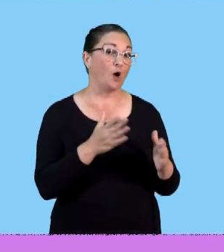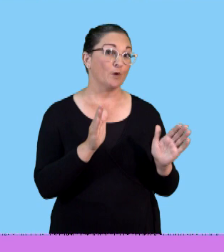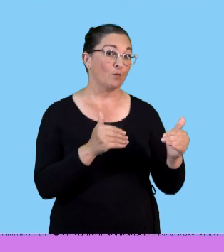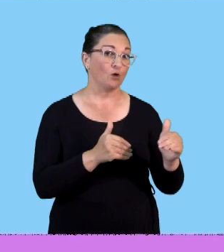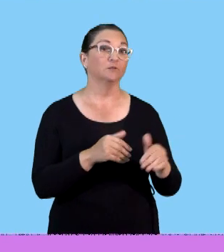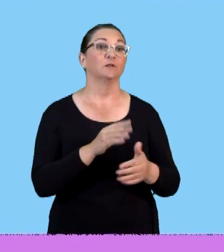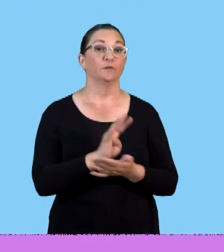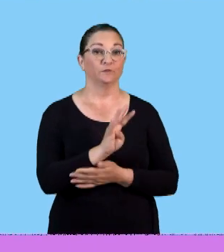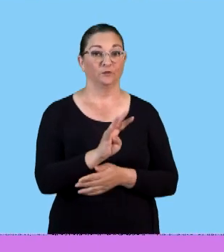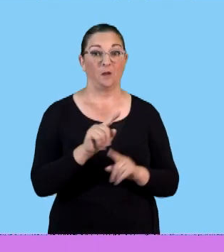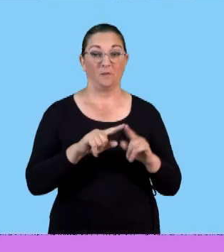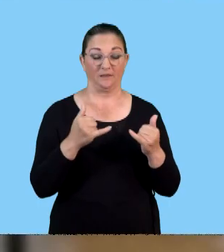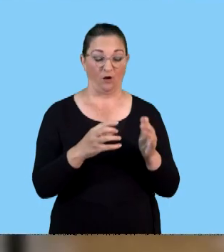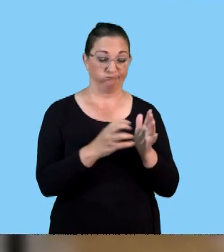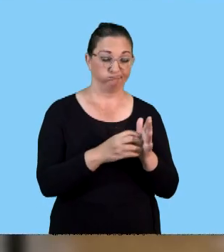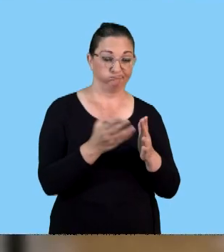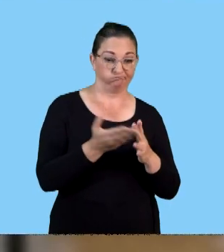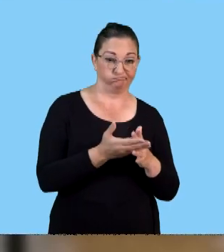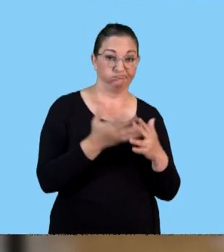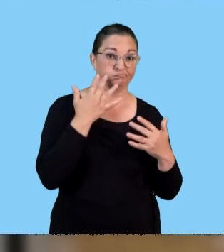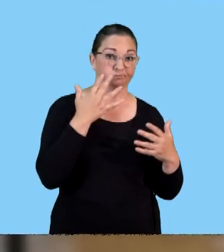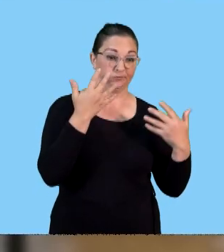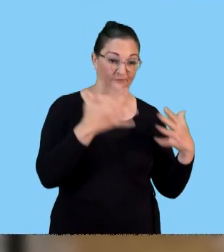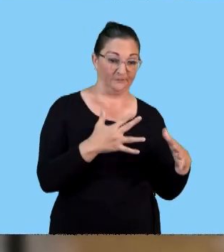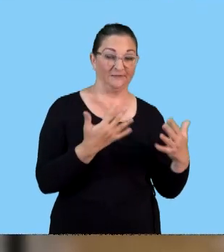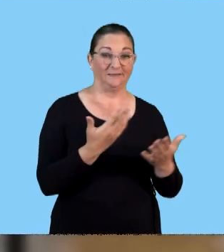14 boxes. Guys, let us take a quick advert break.